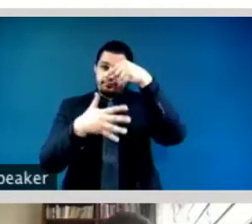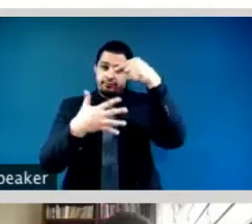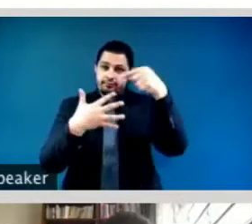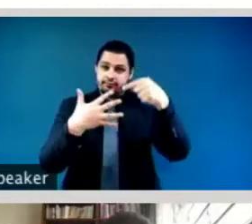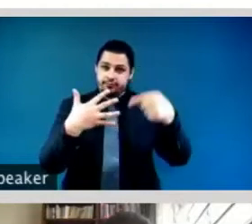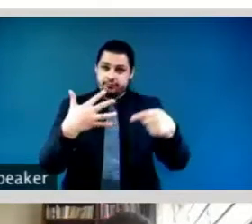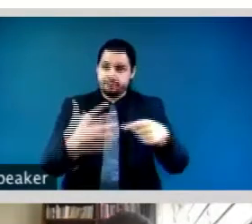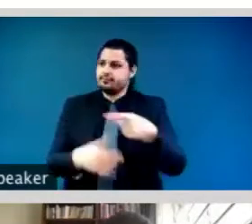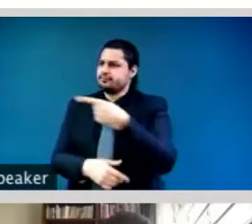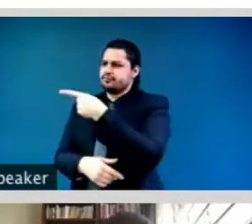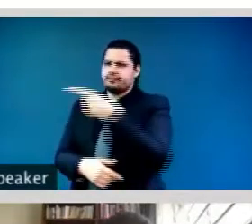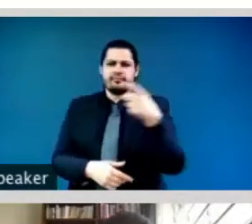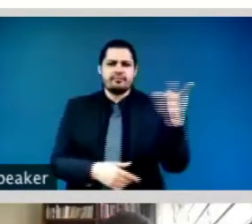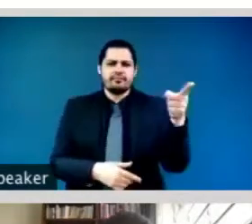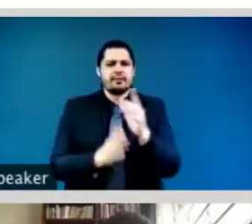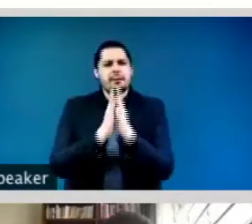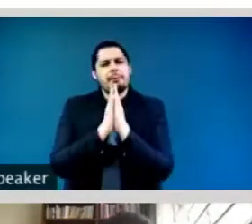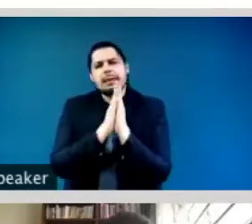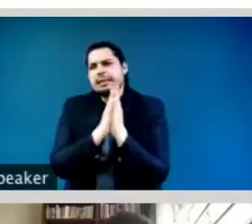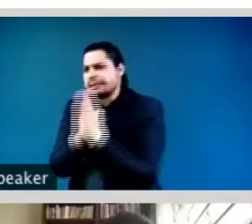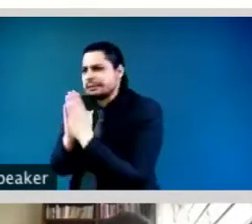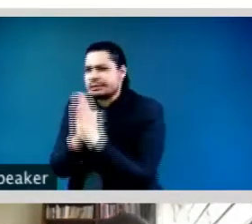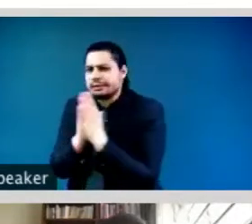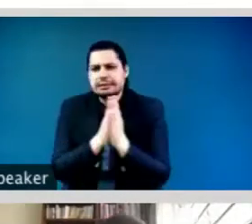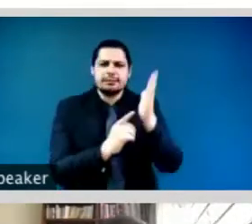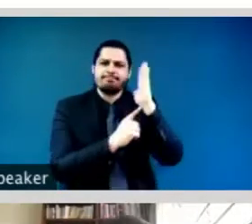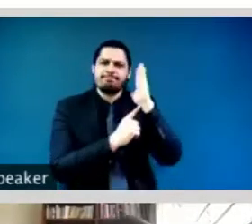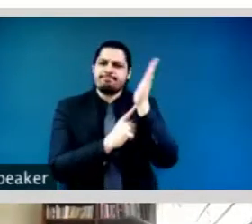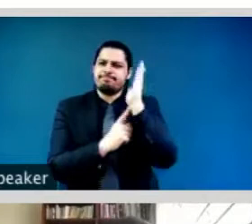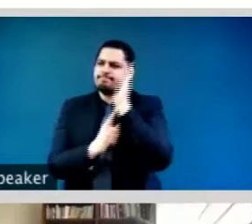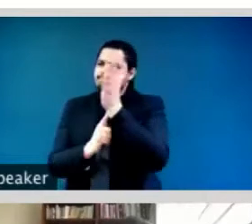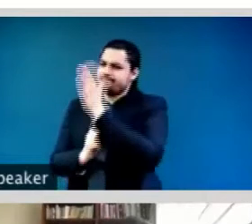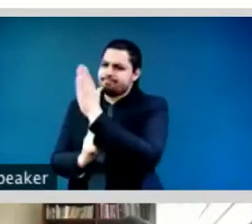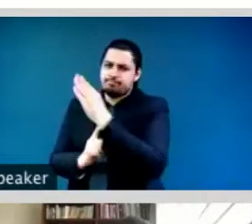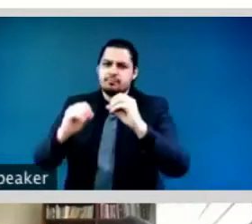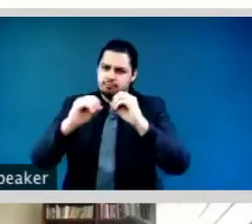and I will ask you all 4 questions so that you can then address them.